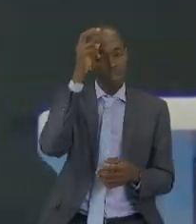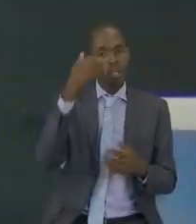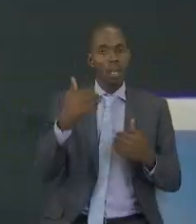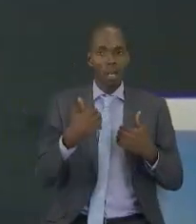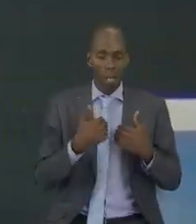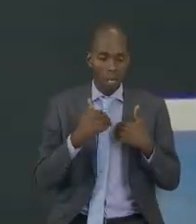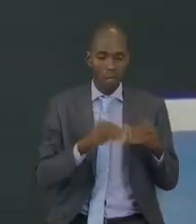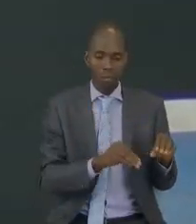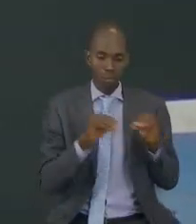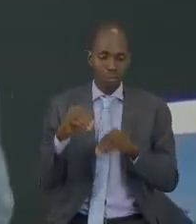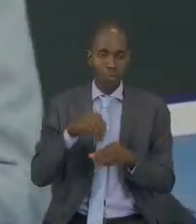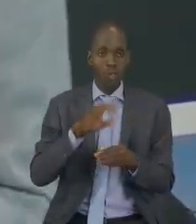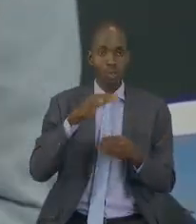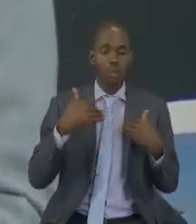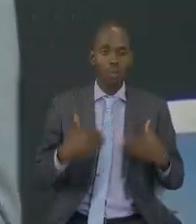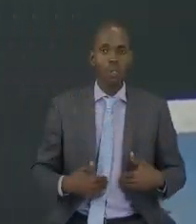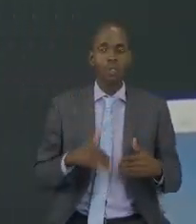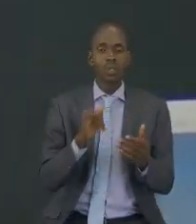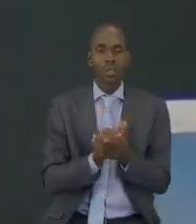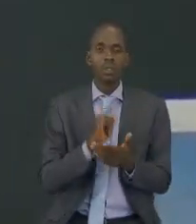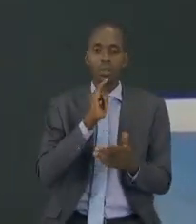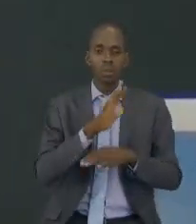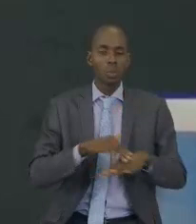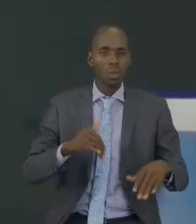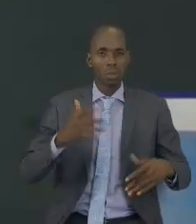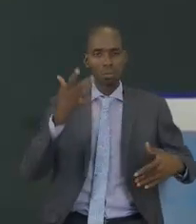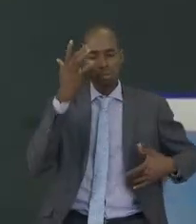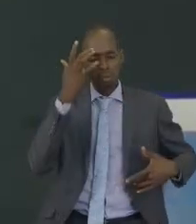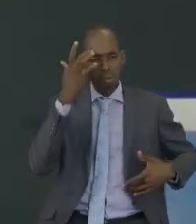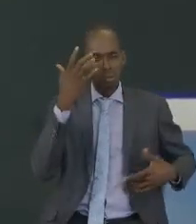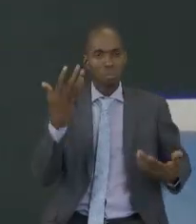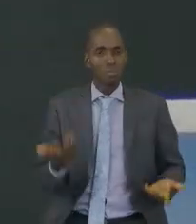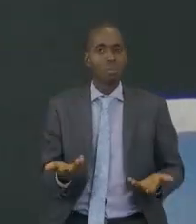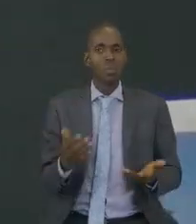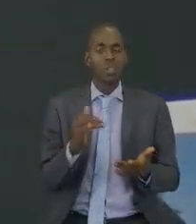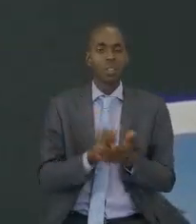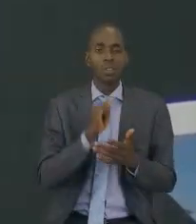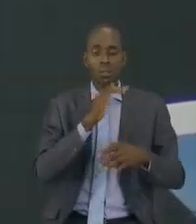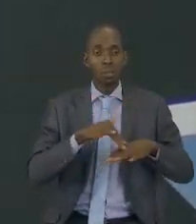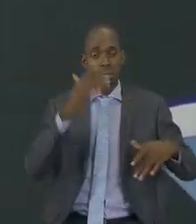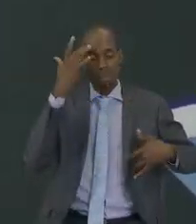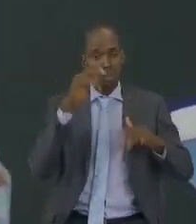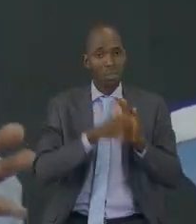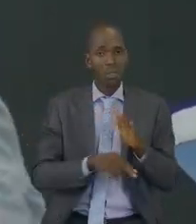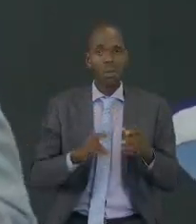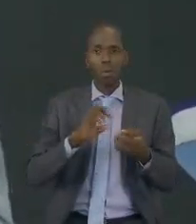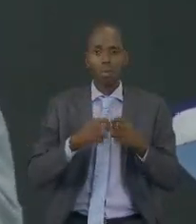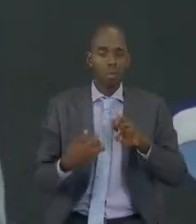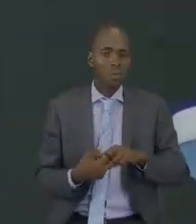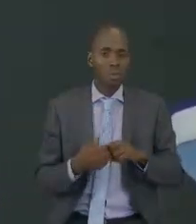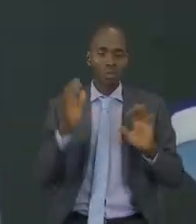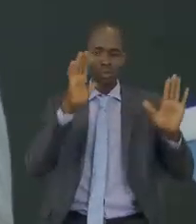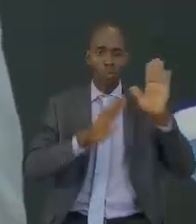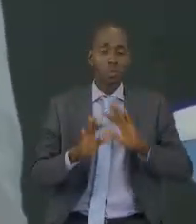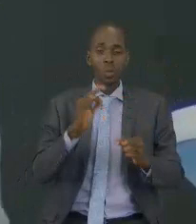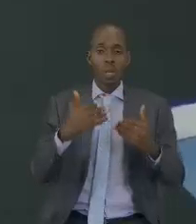patched in your body that they call disease or sickness or infirmity, even if you have carried it from